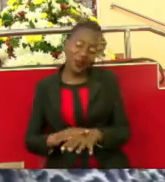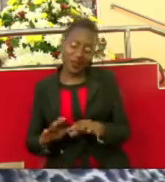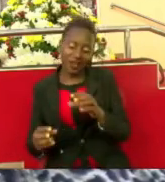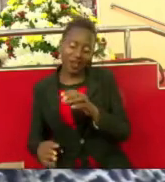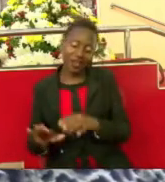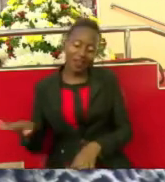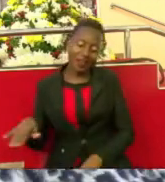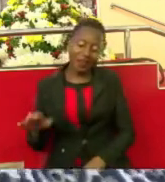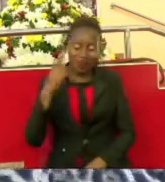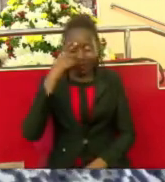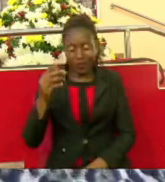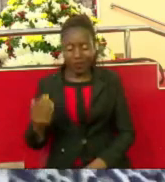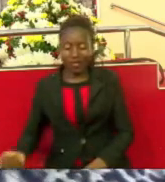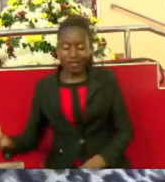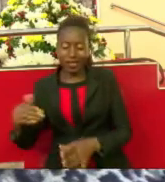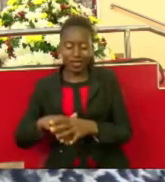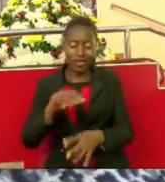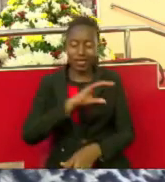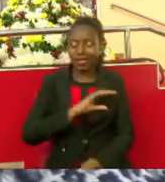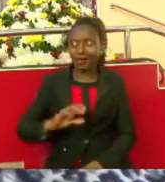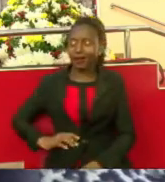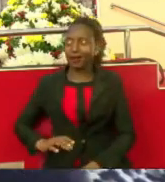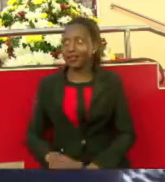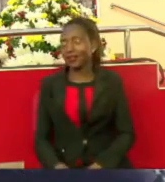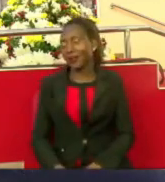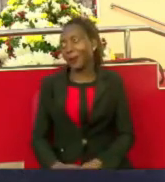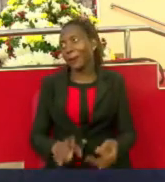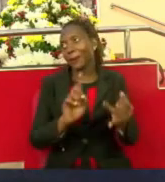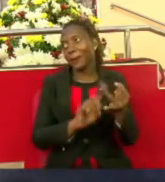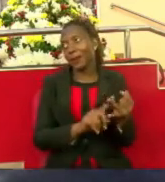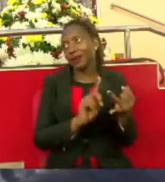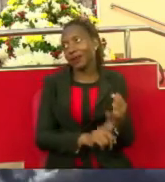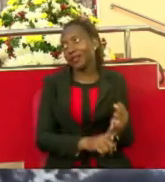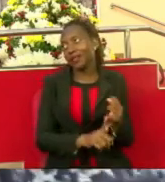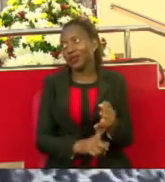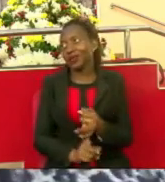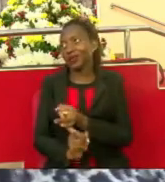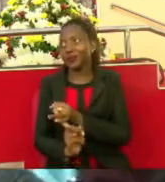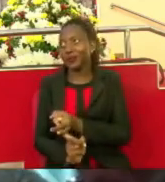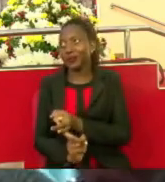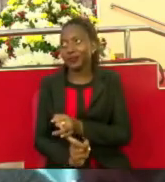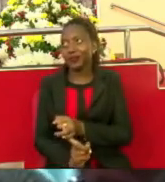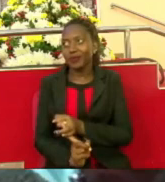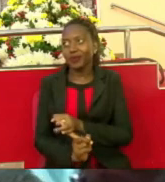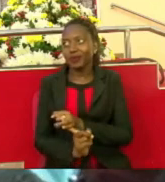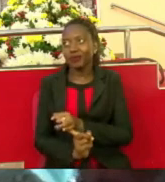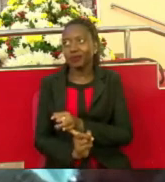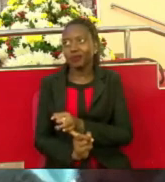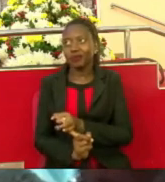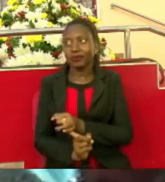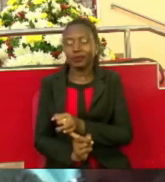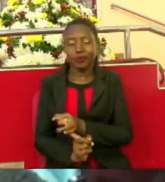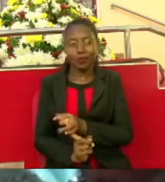Bwana Yesu asifiwe. Amen. Point number two. Keep bringing them to before